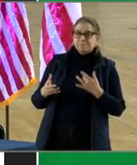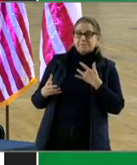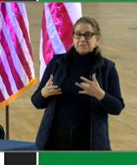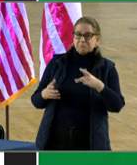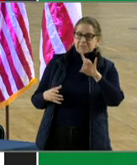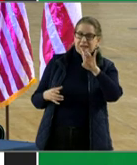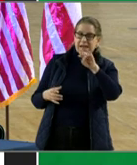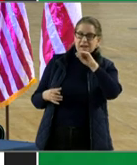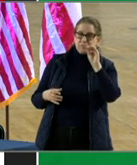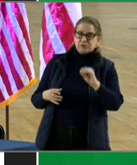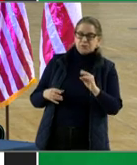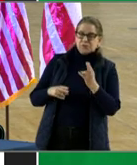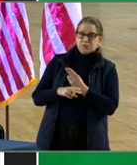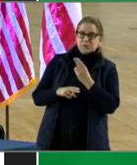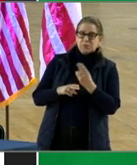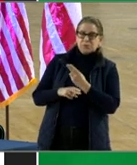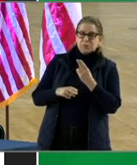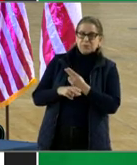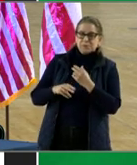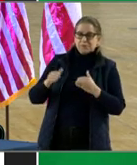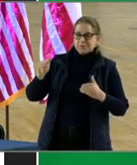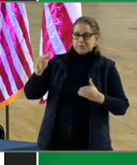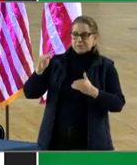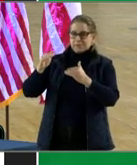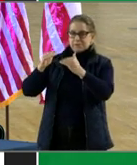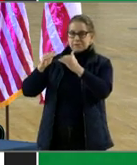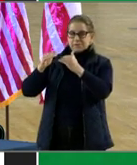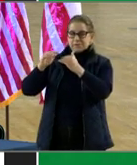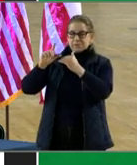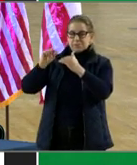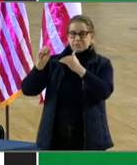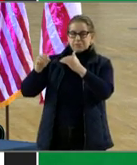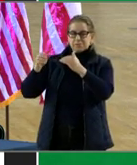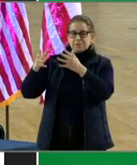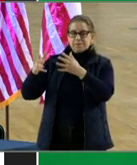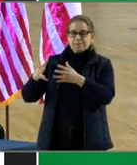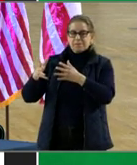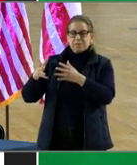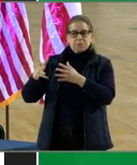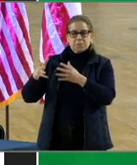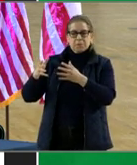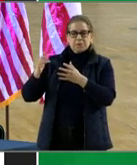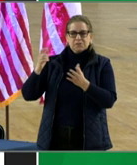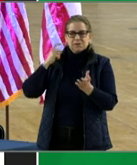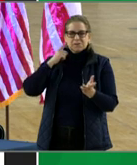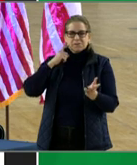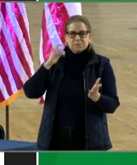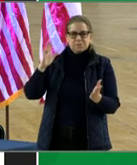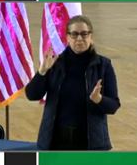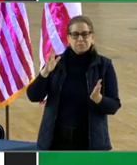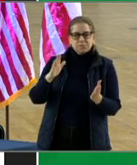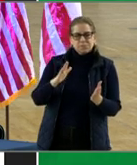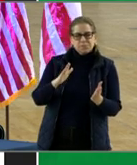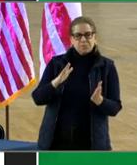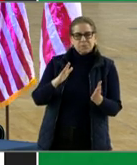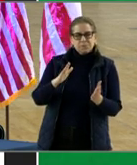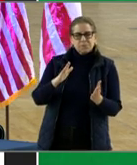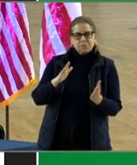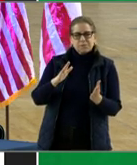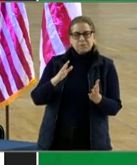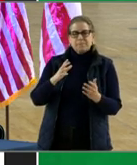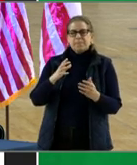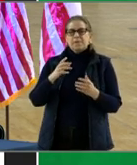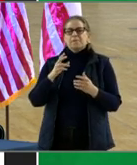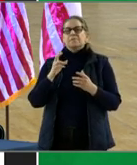hospitals. So everybody's volume is down right now for non-COVID related patients. We are